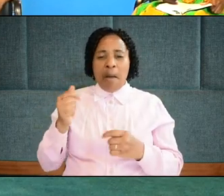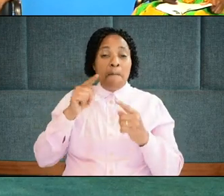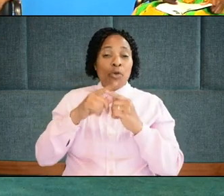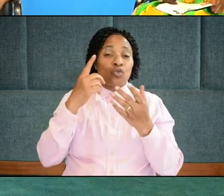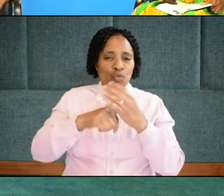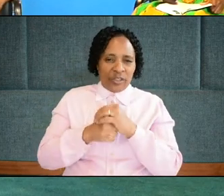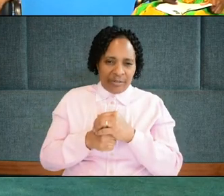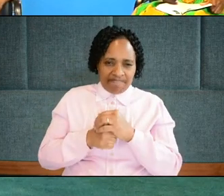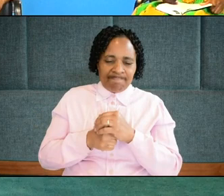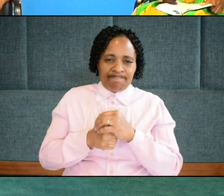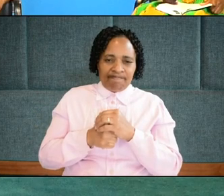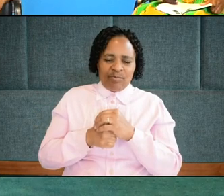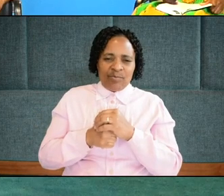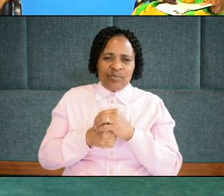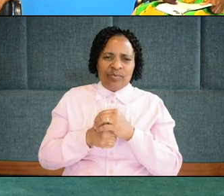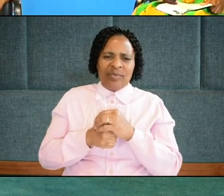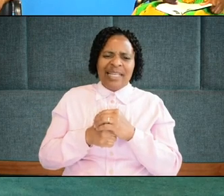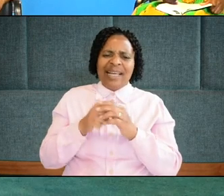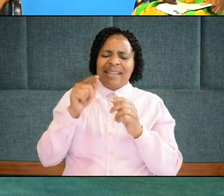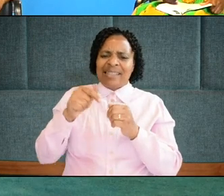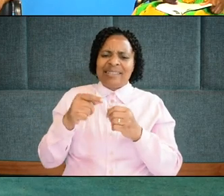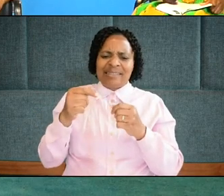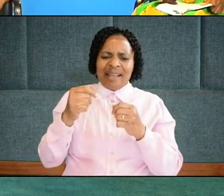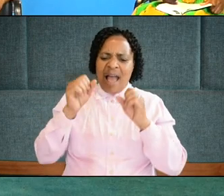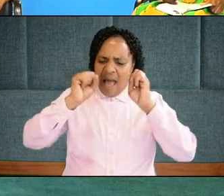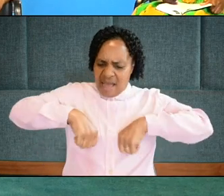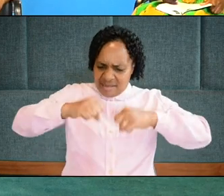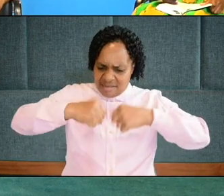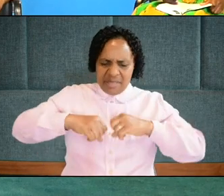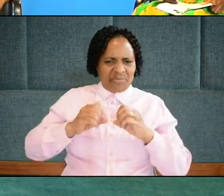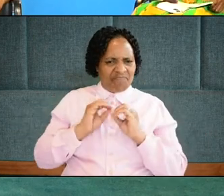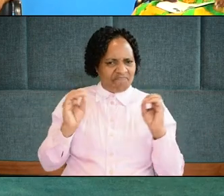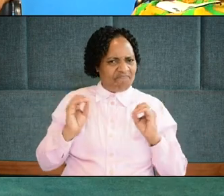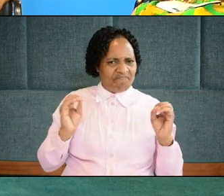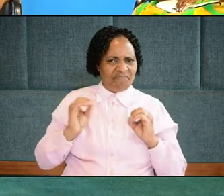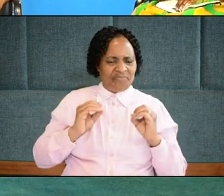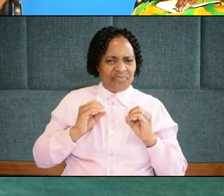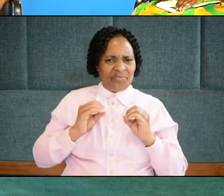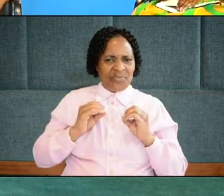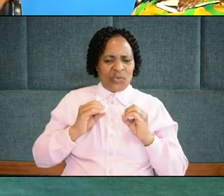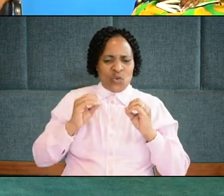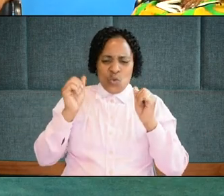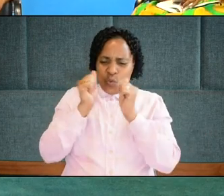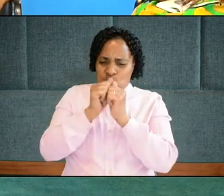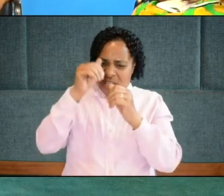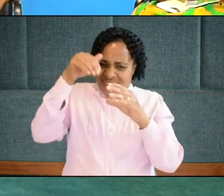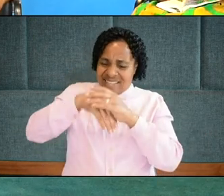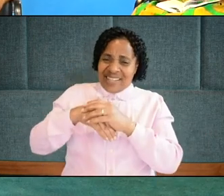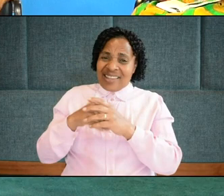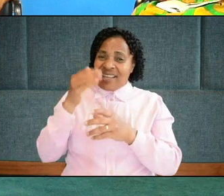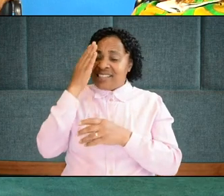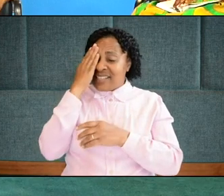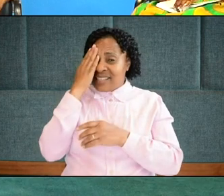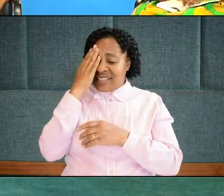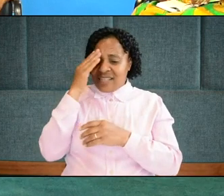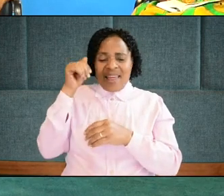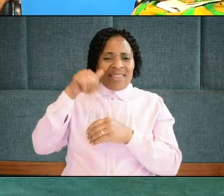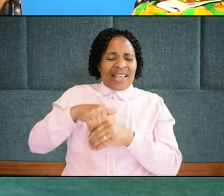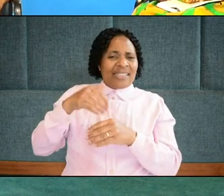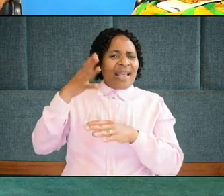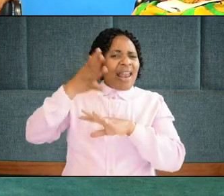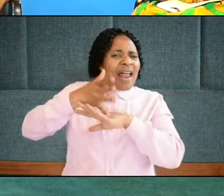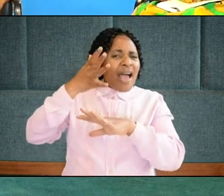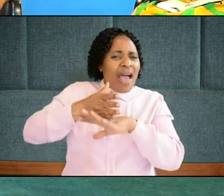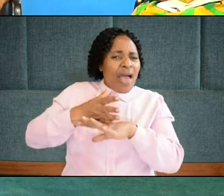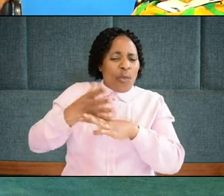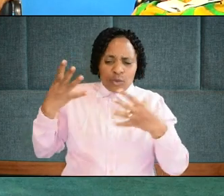that there was disagreement within the Israelites. The deception that was practiced and